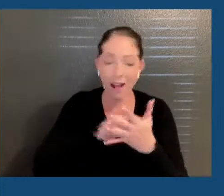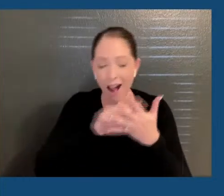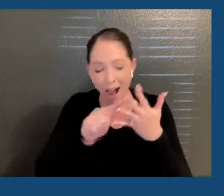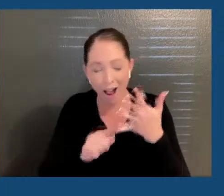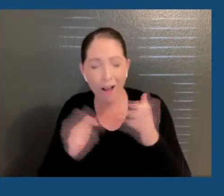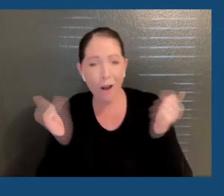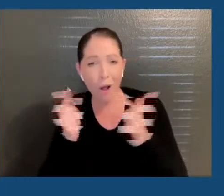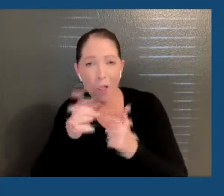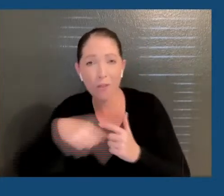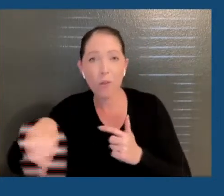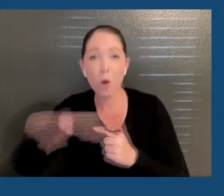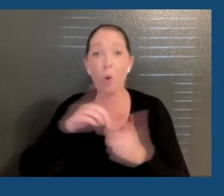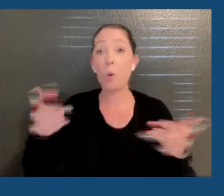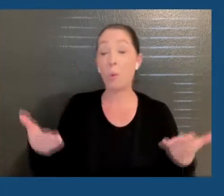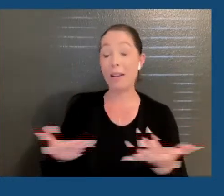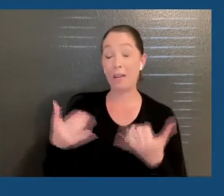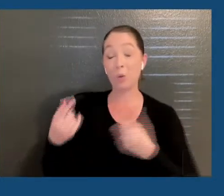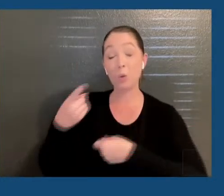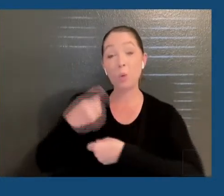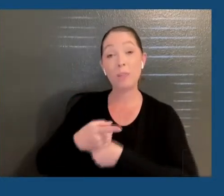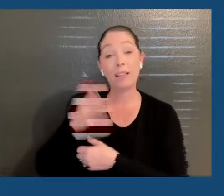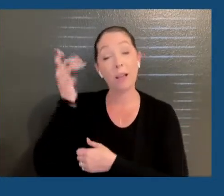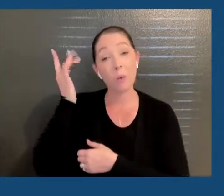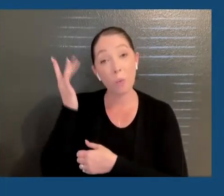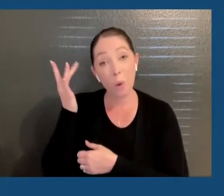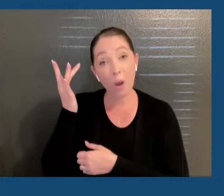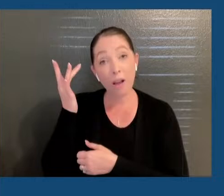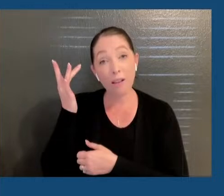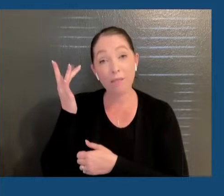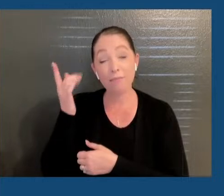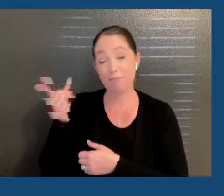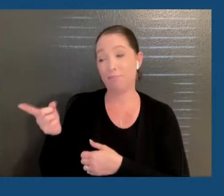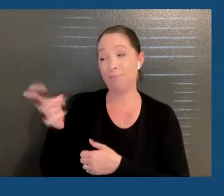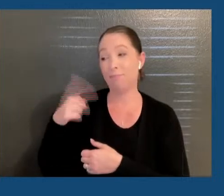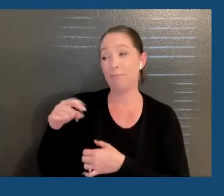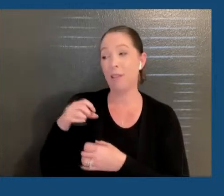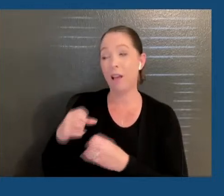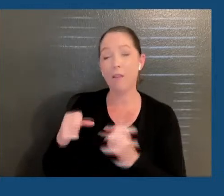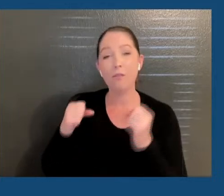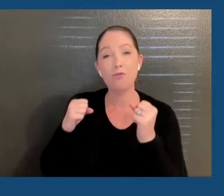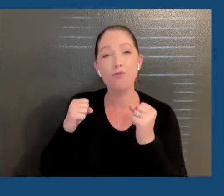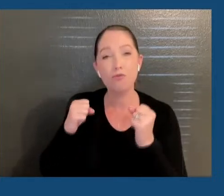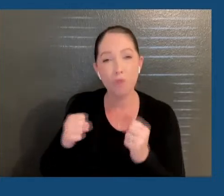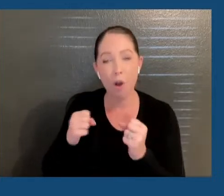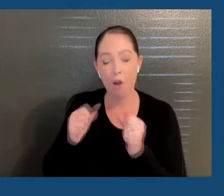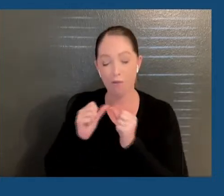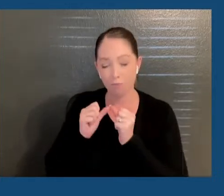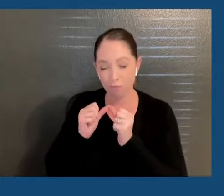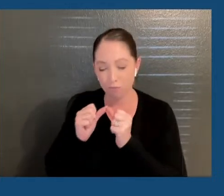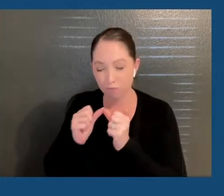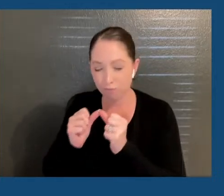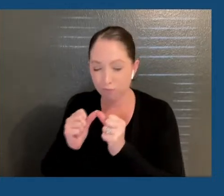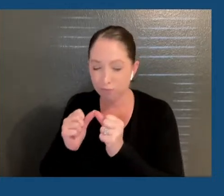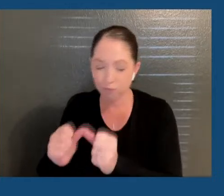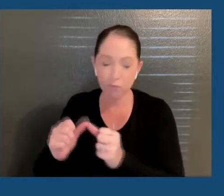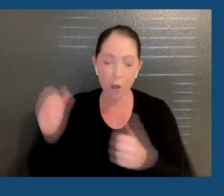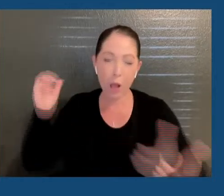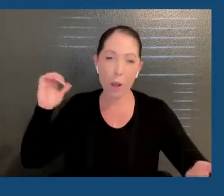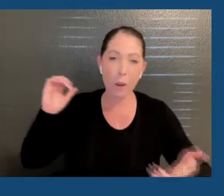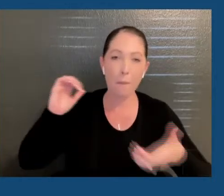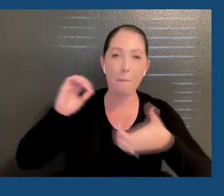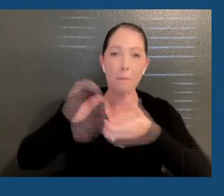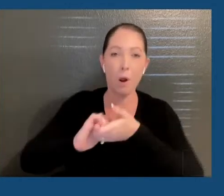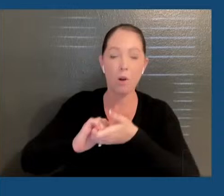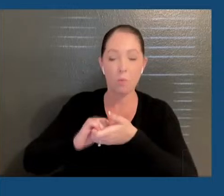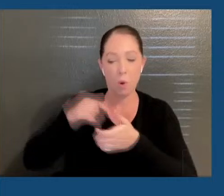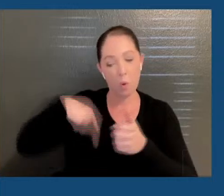We are here today because of a strong, sustainable long-lasting partnership that we have